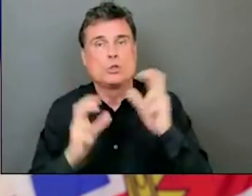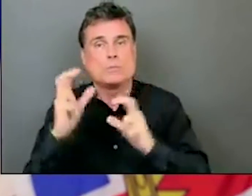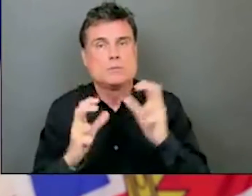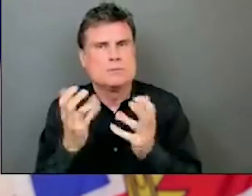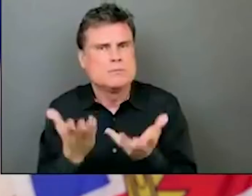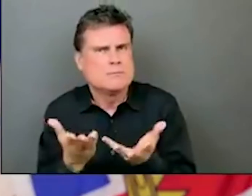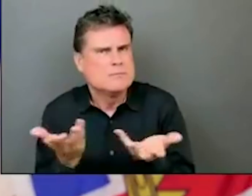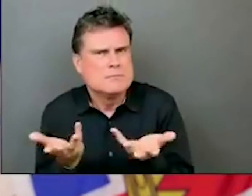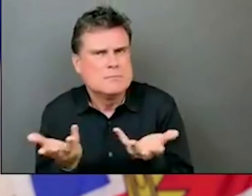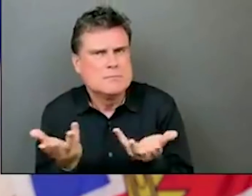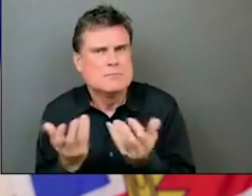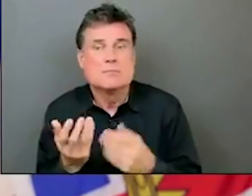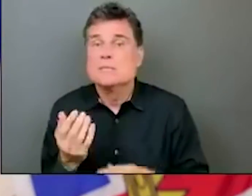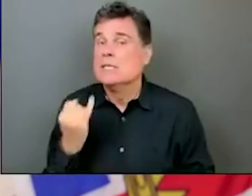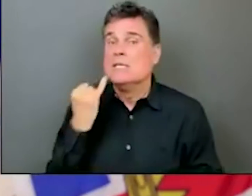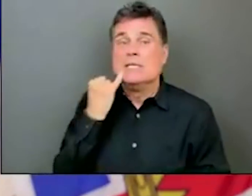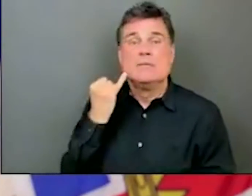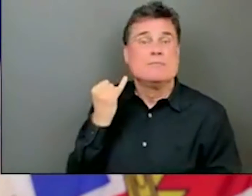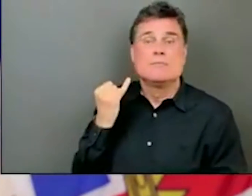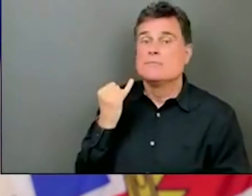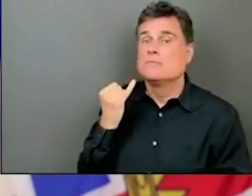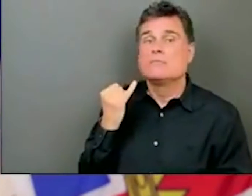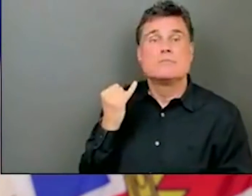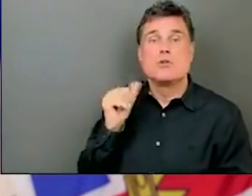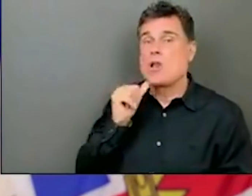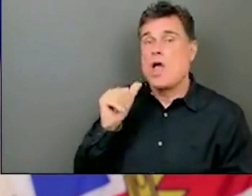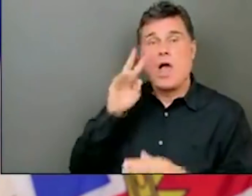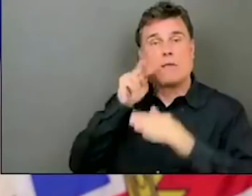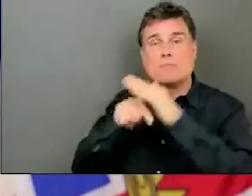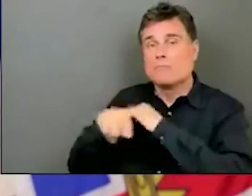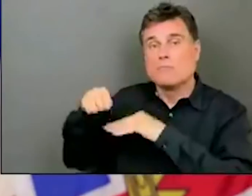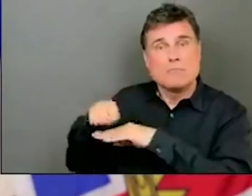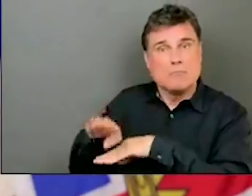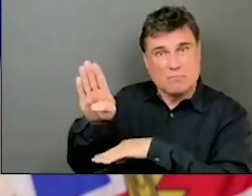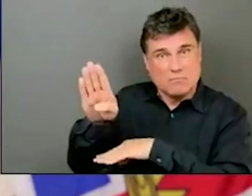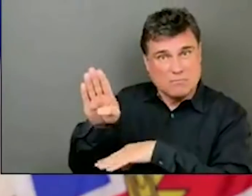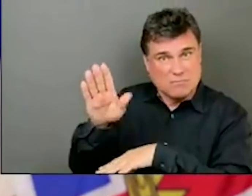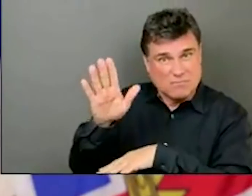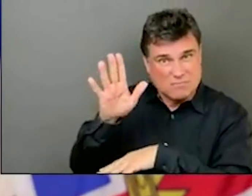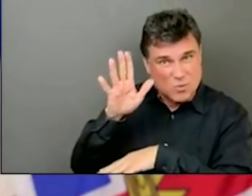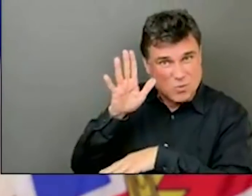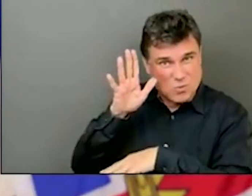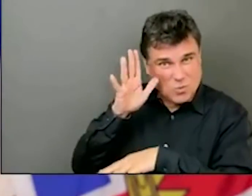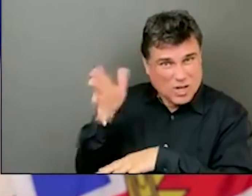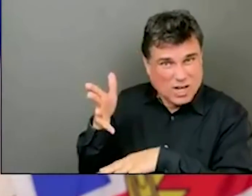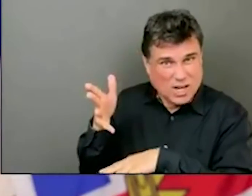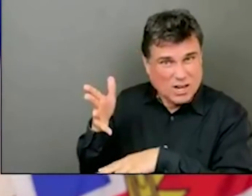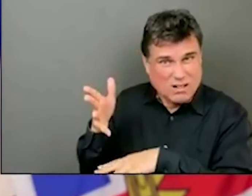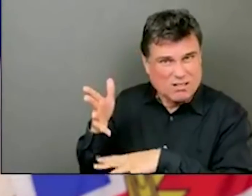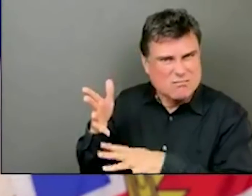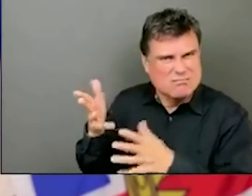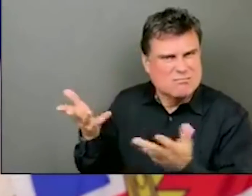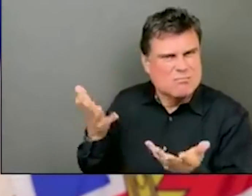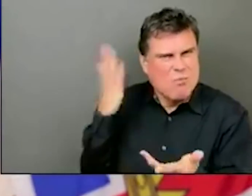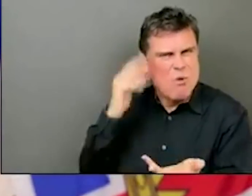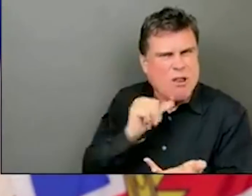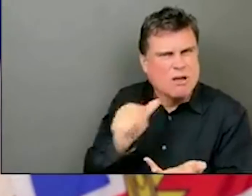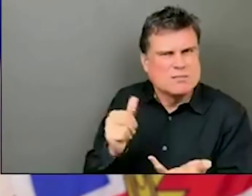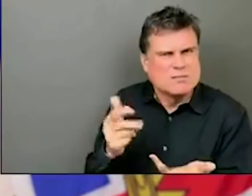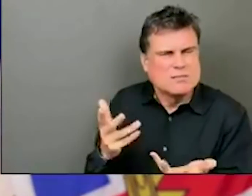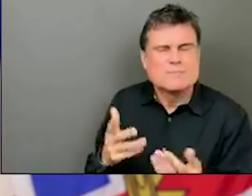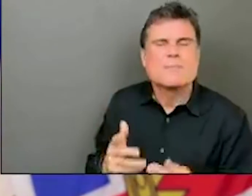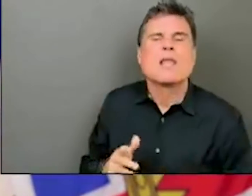go up, why not? And in English and French, please. Just apropos of your last question, I was thinking